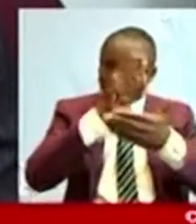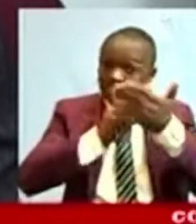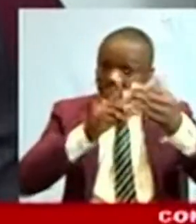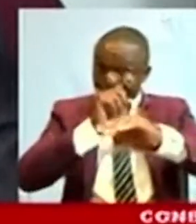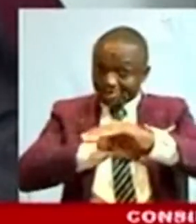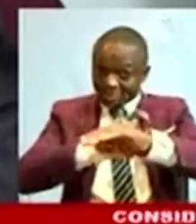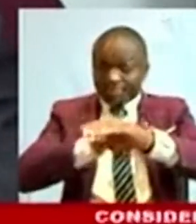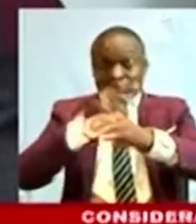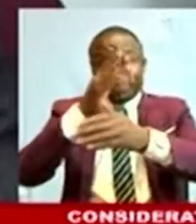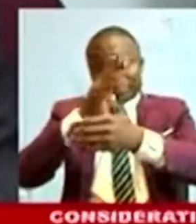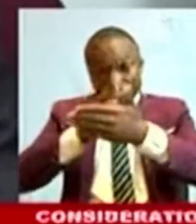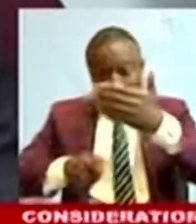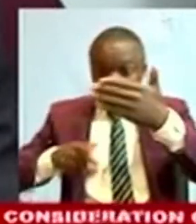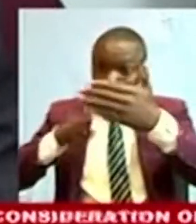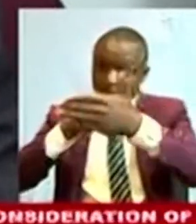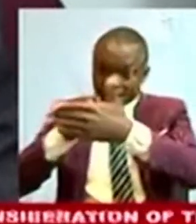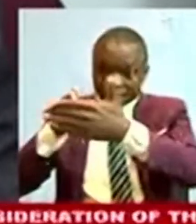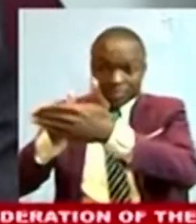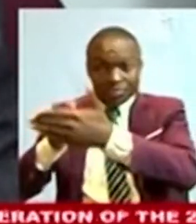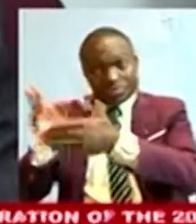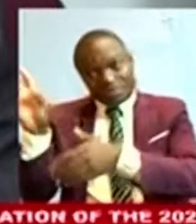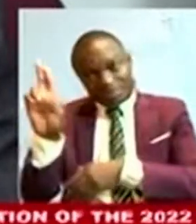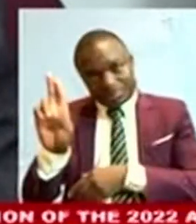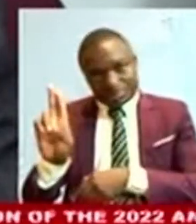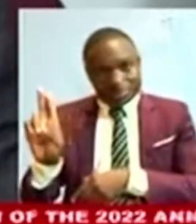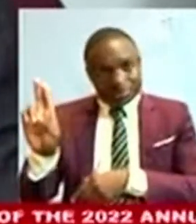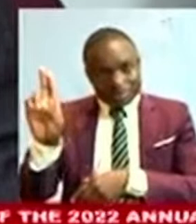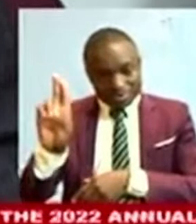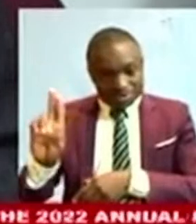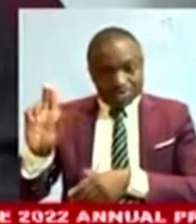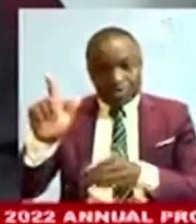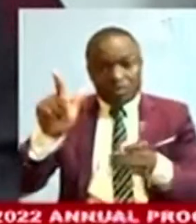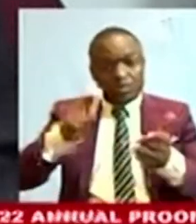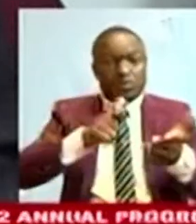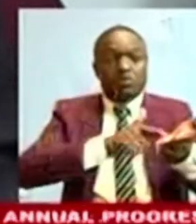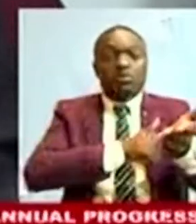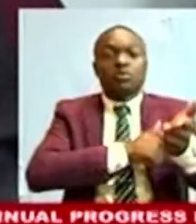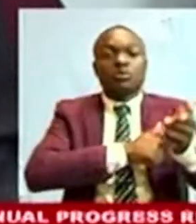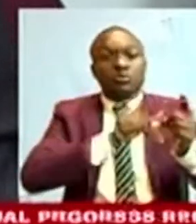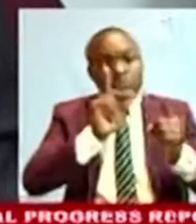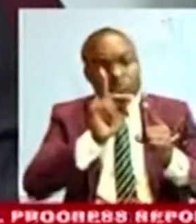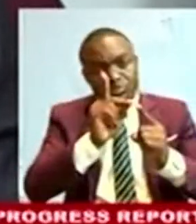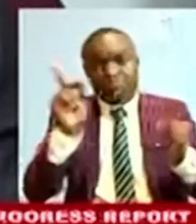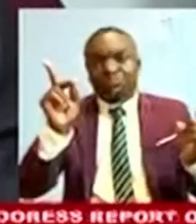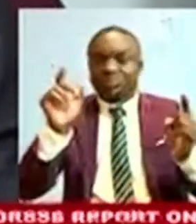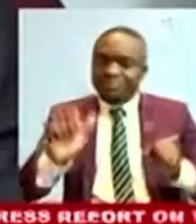hinders utilization is the long distances.